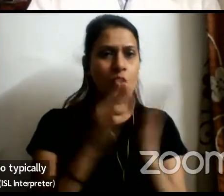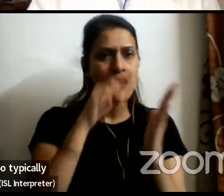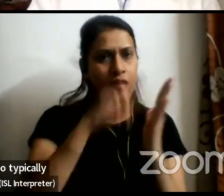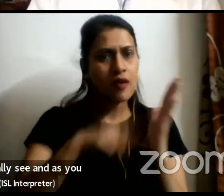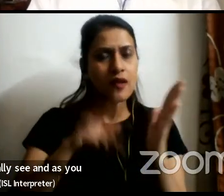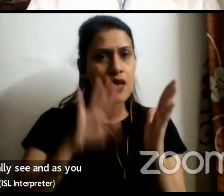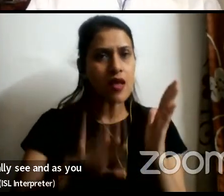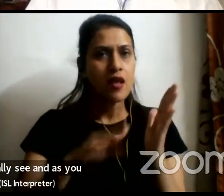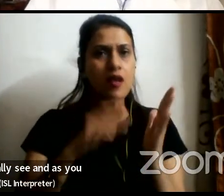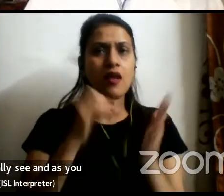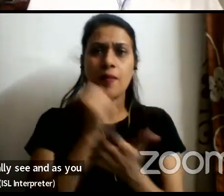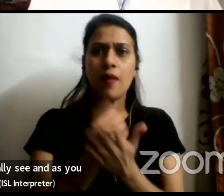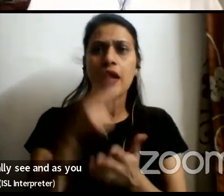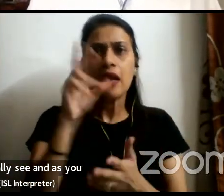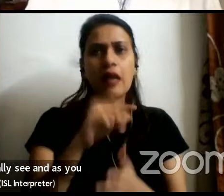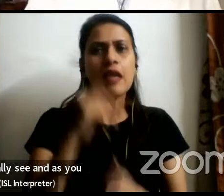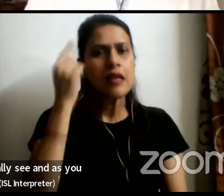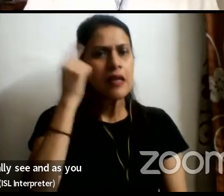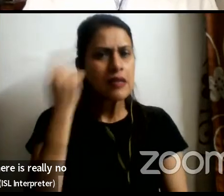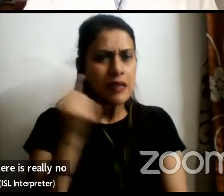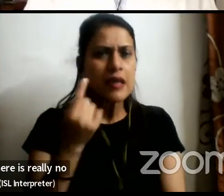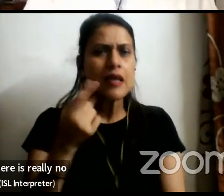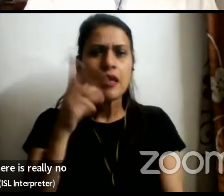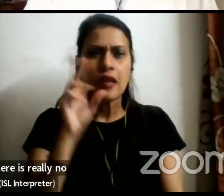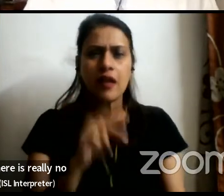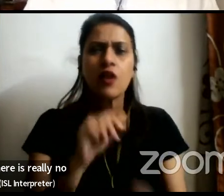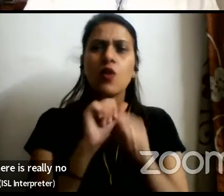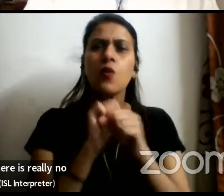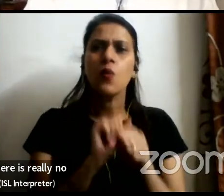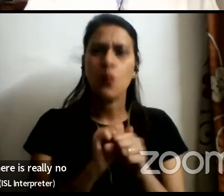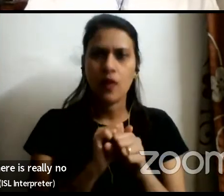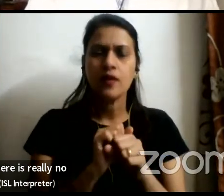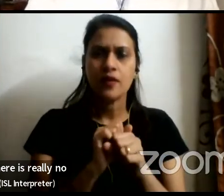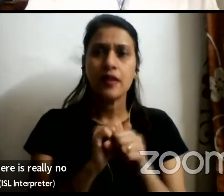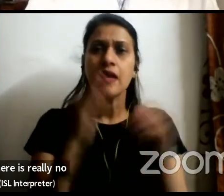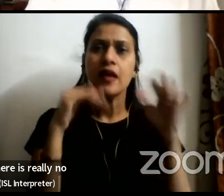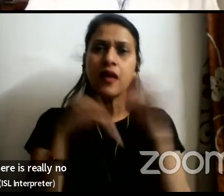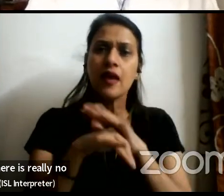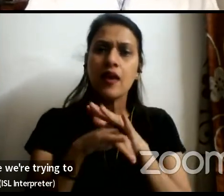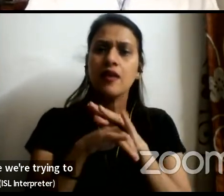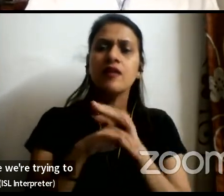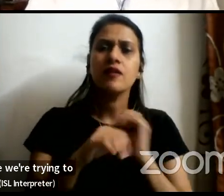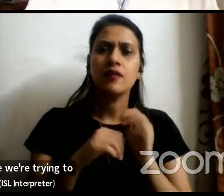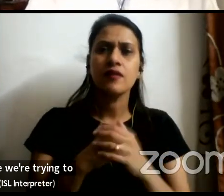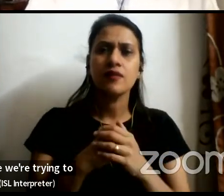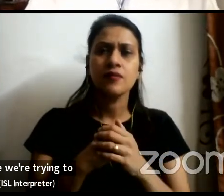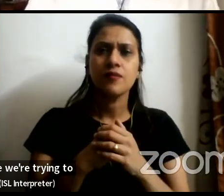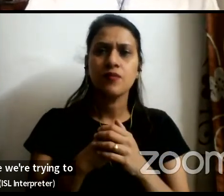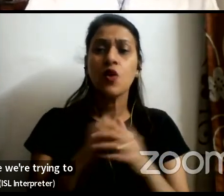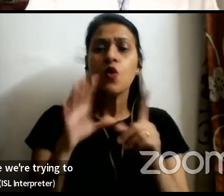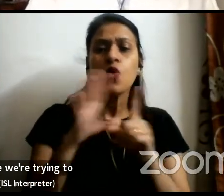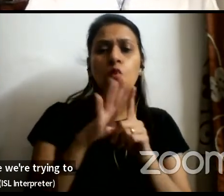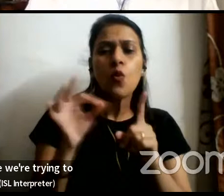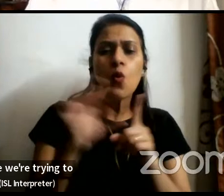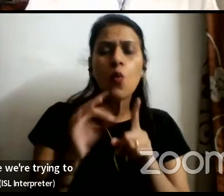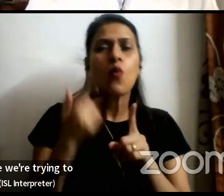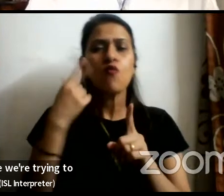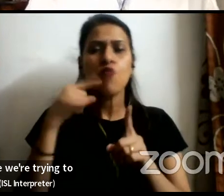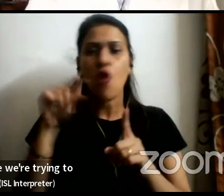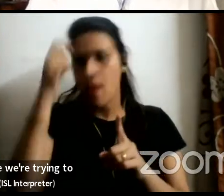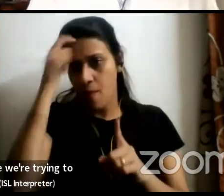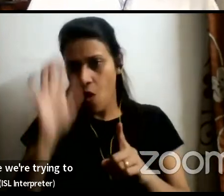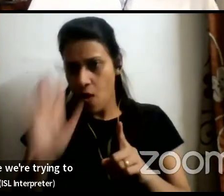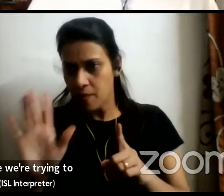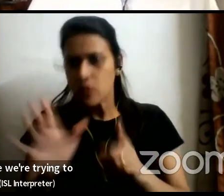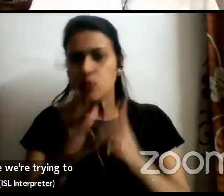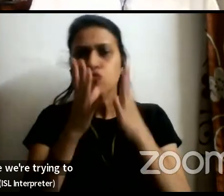need to reinvent the wheel every time we're trying, we are in crossroads about what to do about a particular problem. If there is